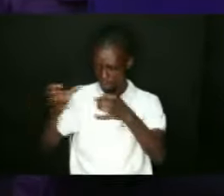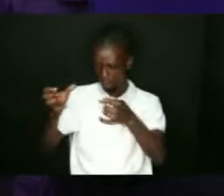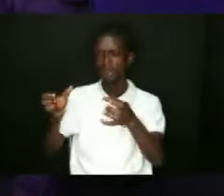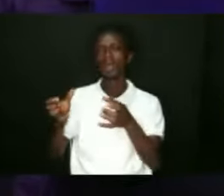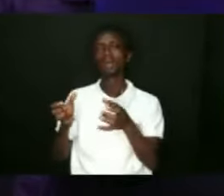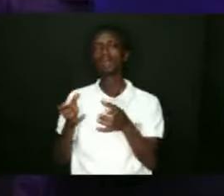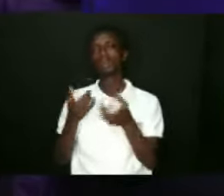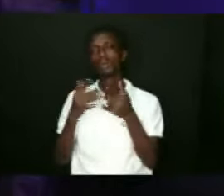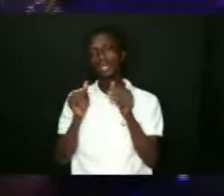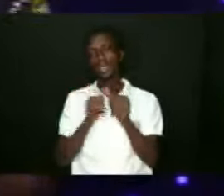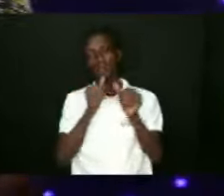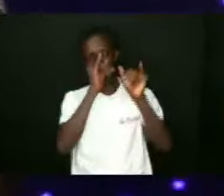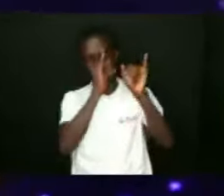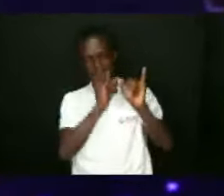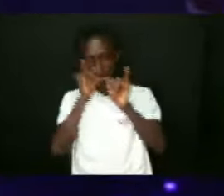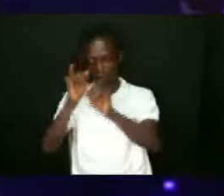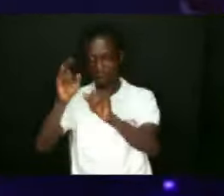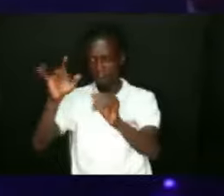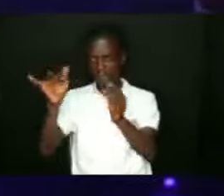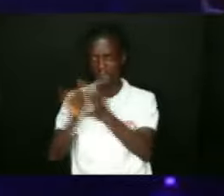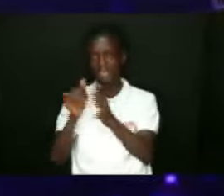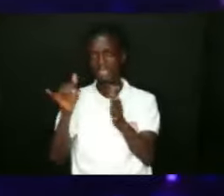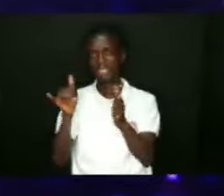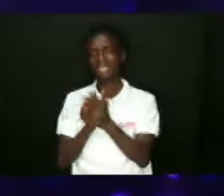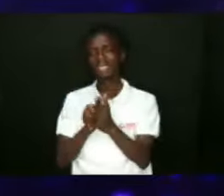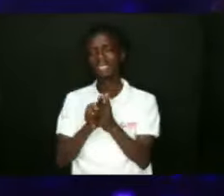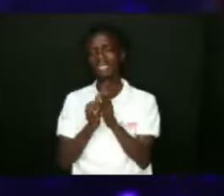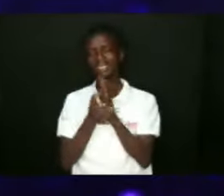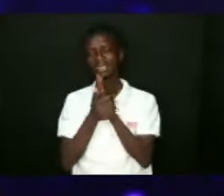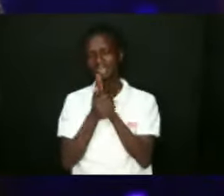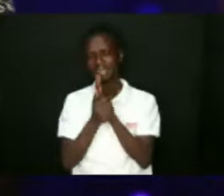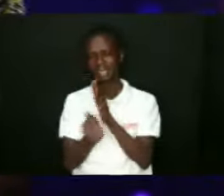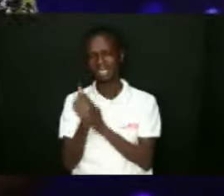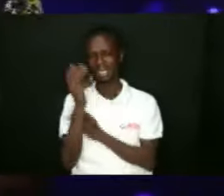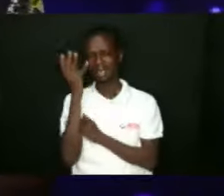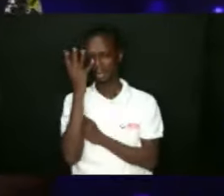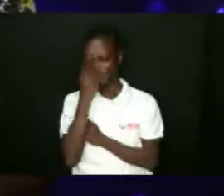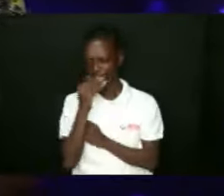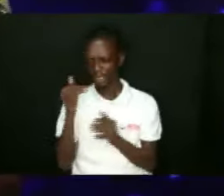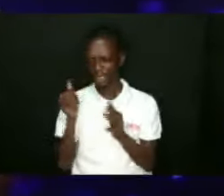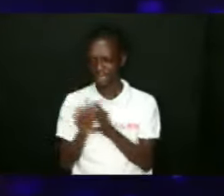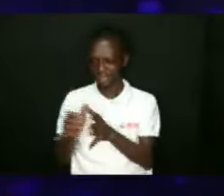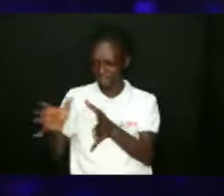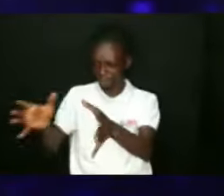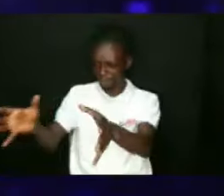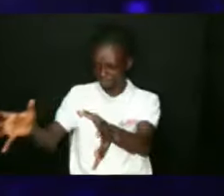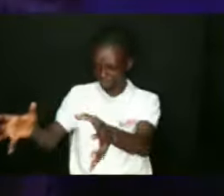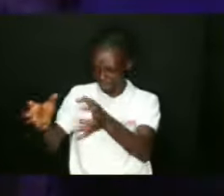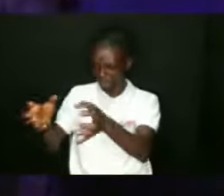of attractiveness. So when